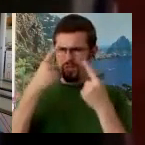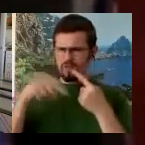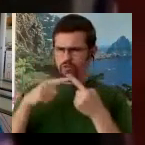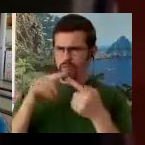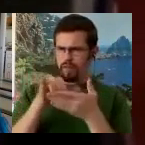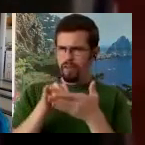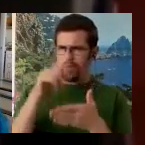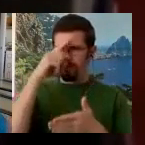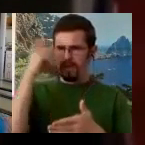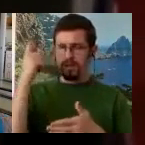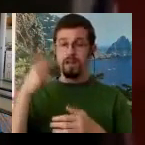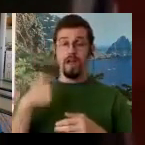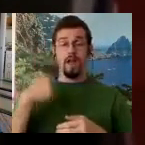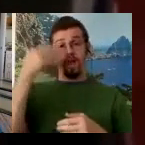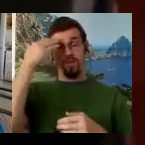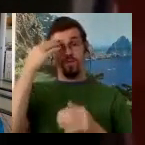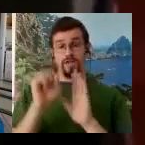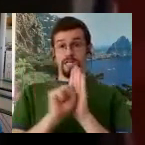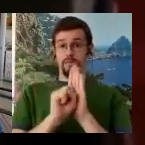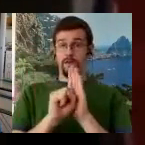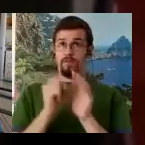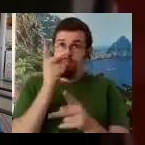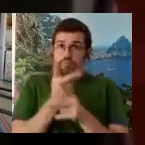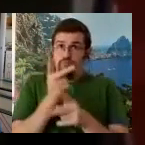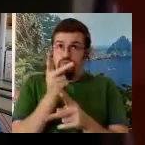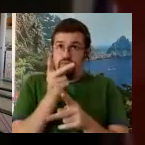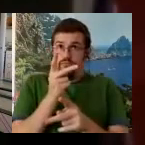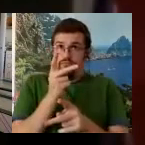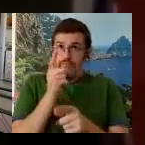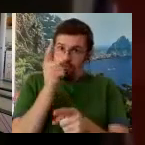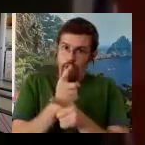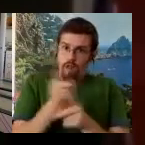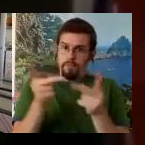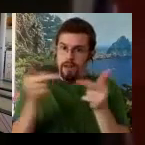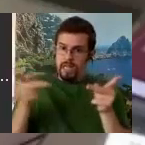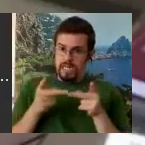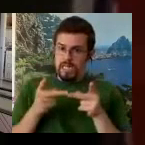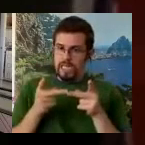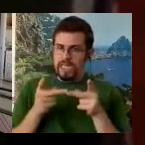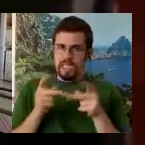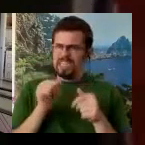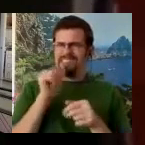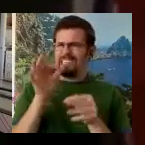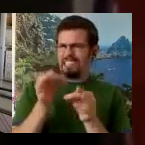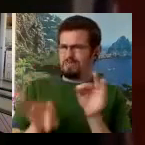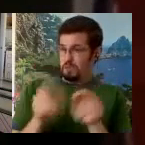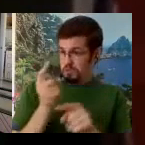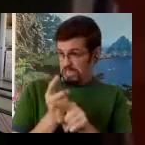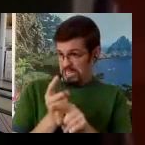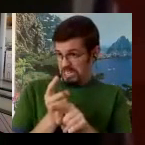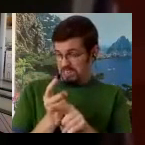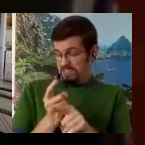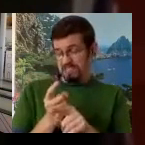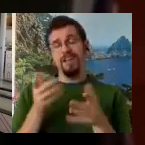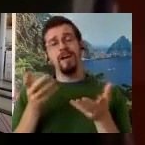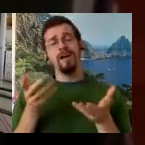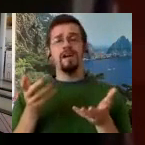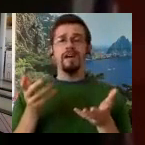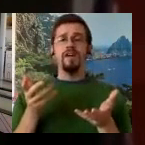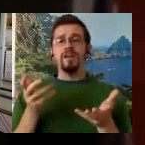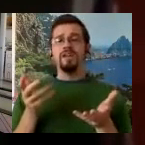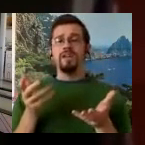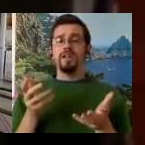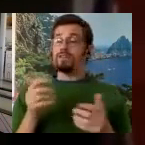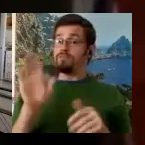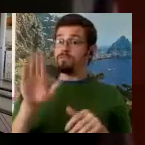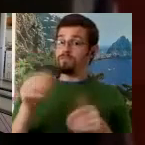to get the symbols to be in the proper relationship to each other is not very simple, is it, Steve? So, yes,